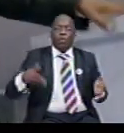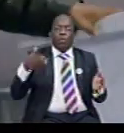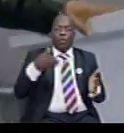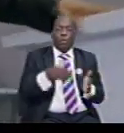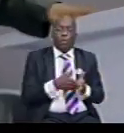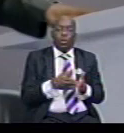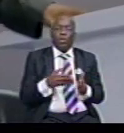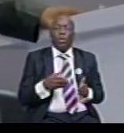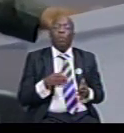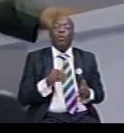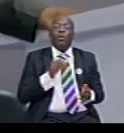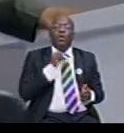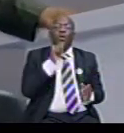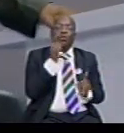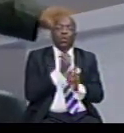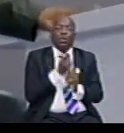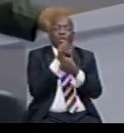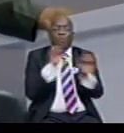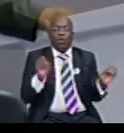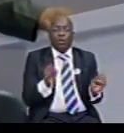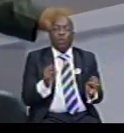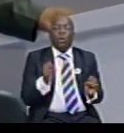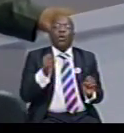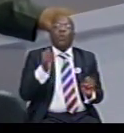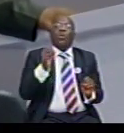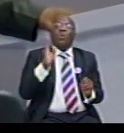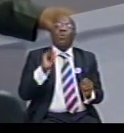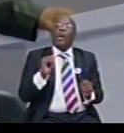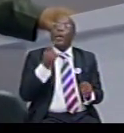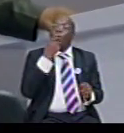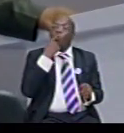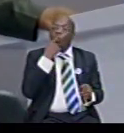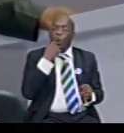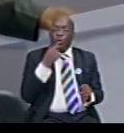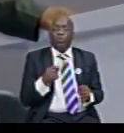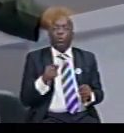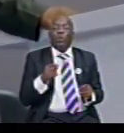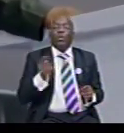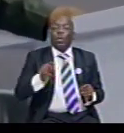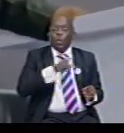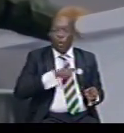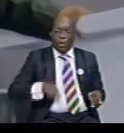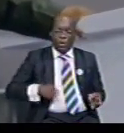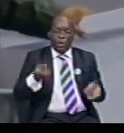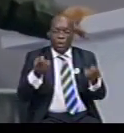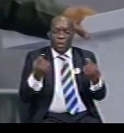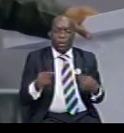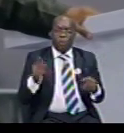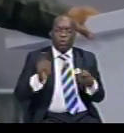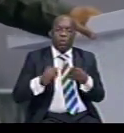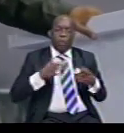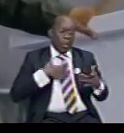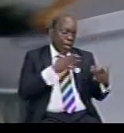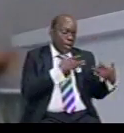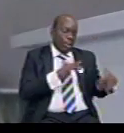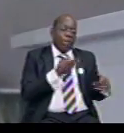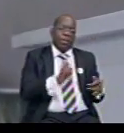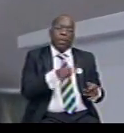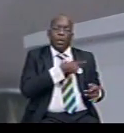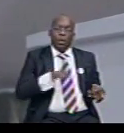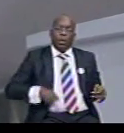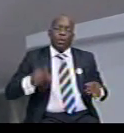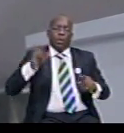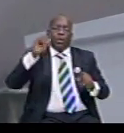it's not just word of mouth. The Lord came into my heart. The Lord touched my conscience. And if